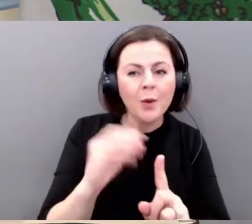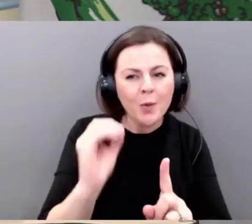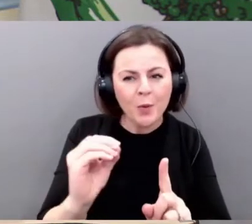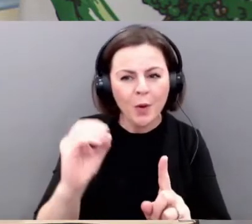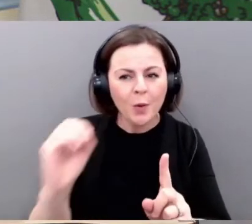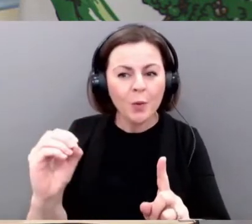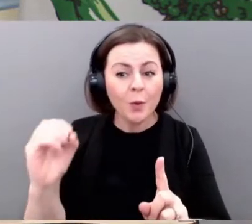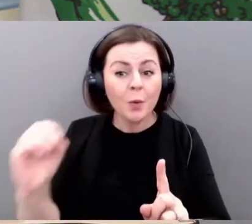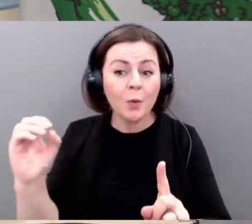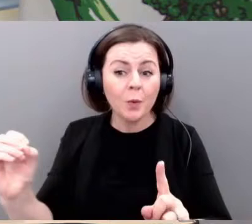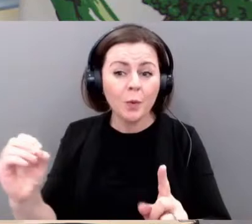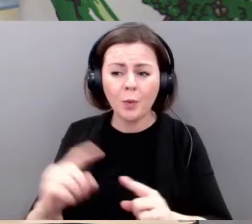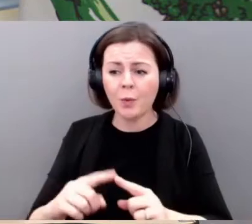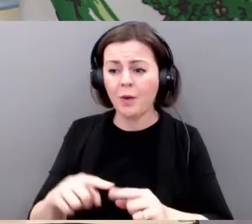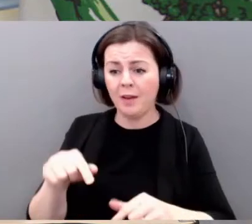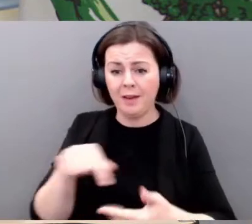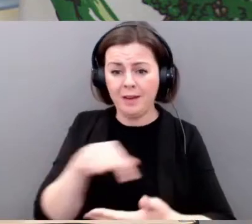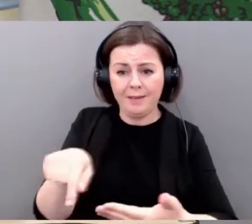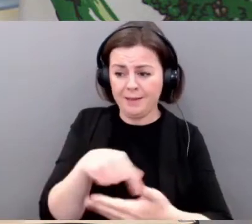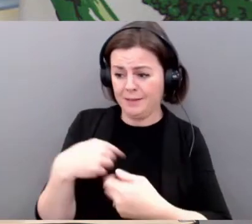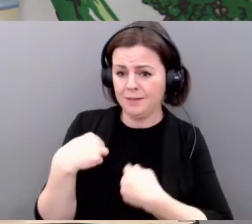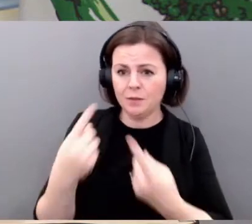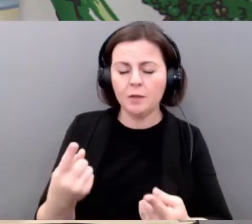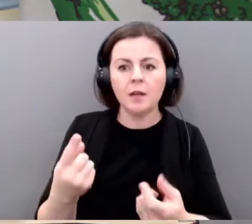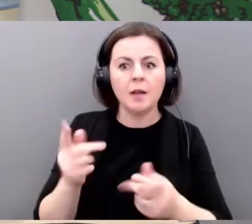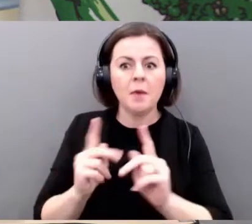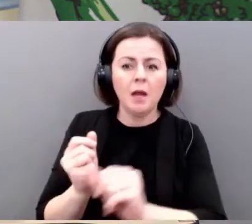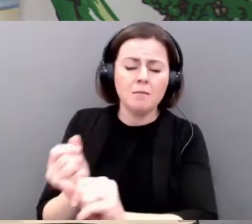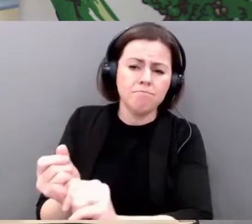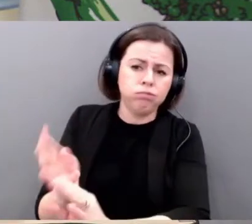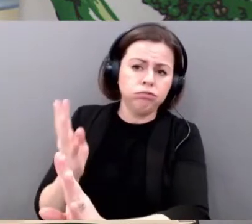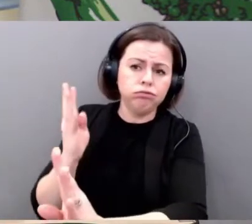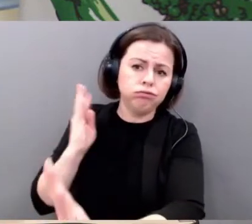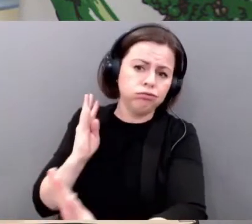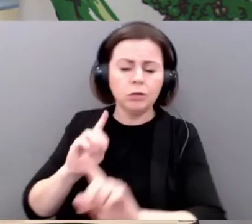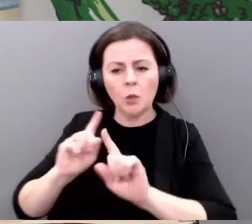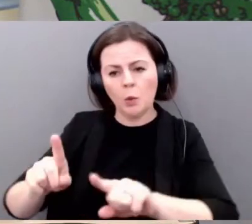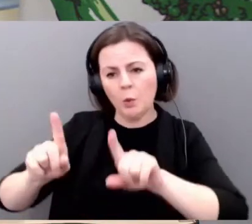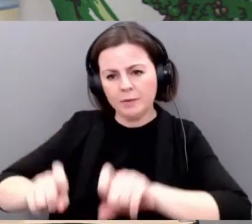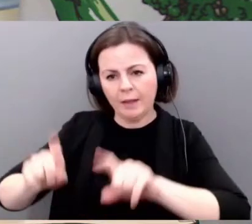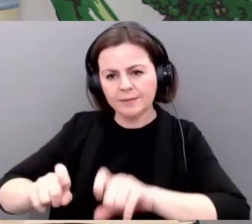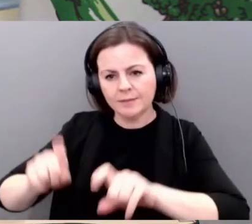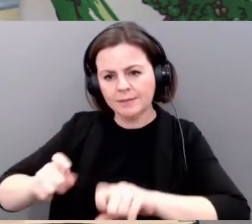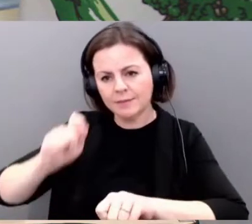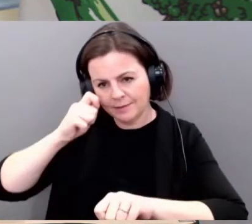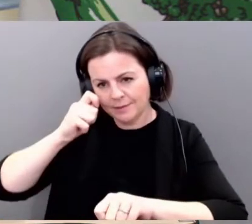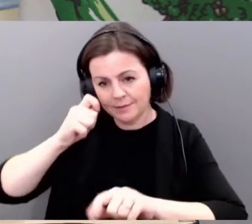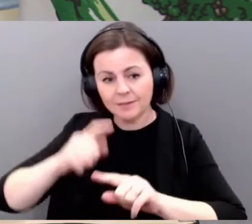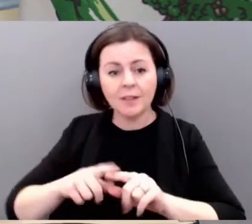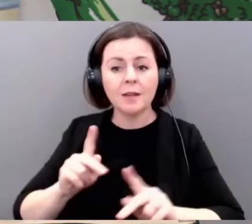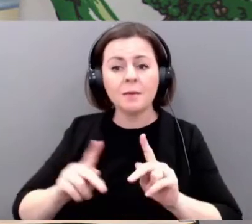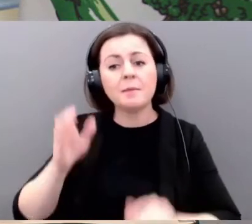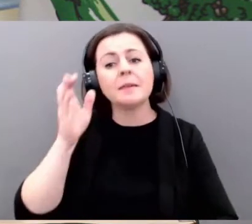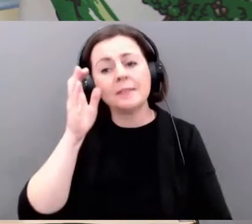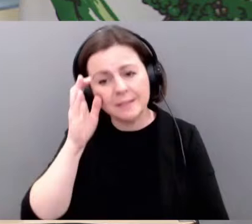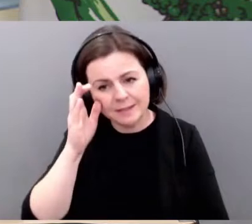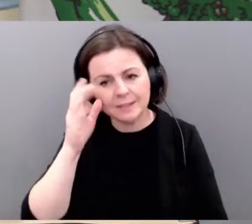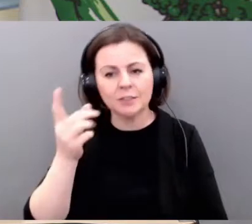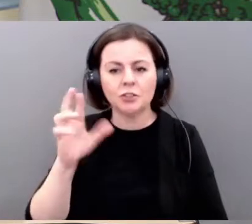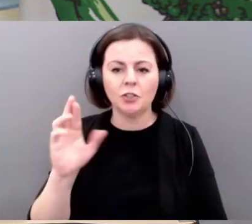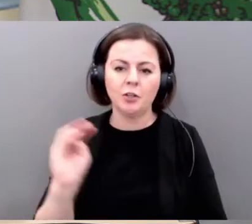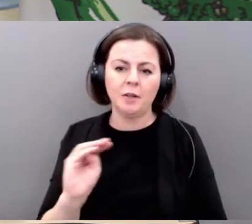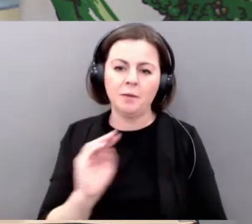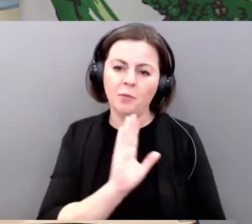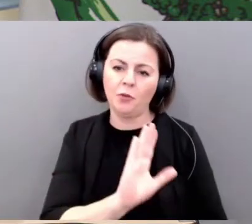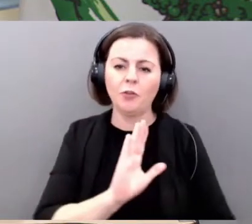Islanders tested this week, and people are following the advice from Dr. Morrison, and that has been extremely helpful.